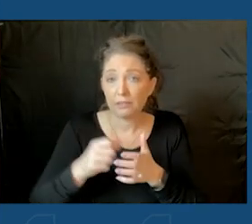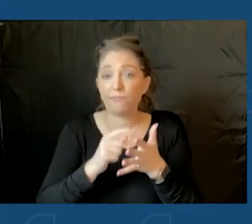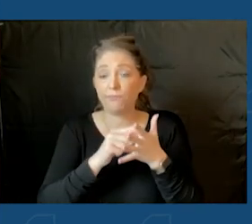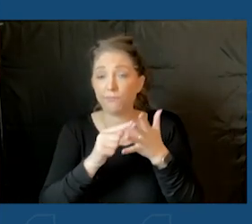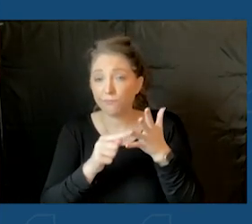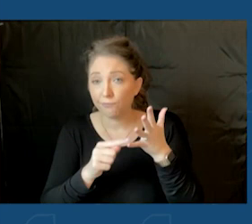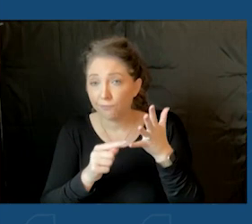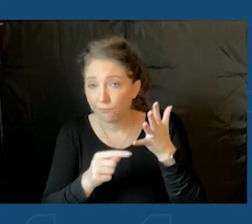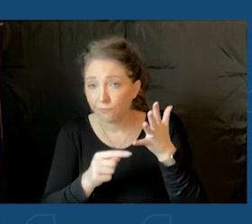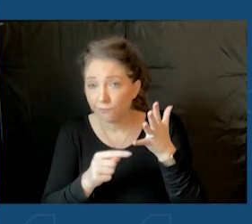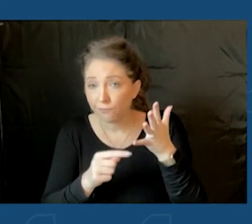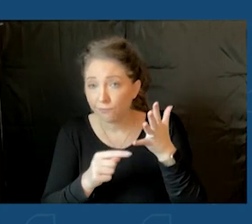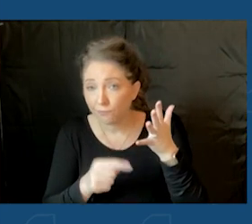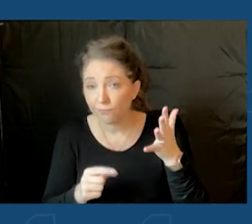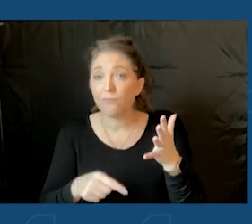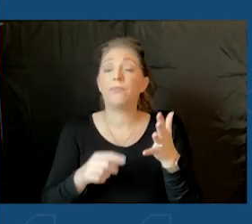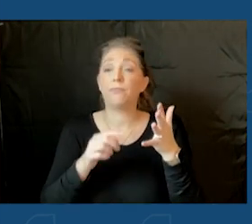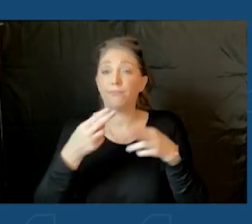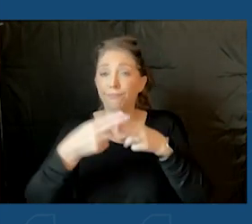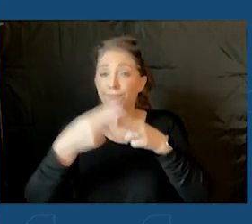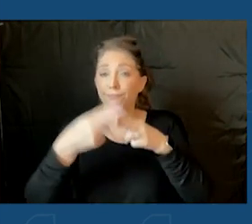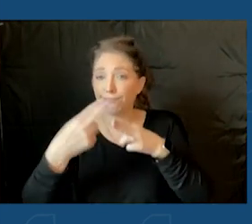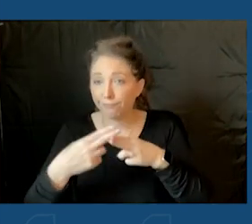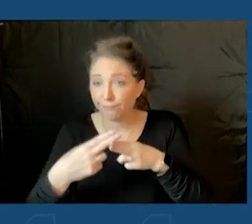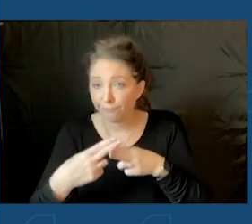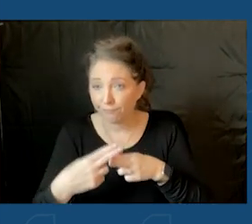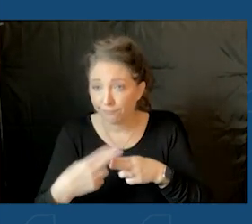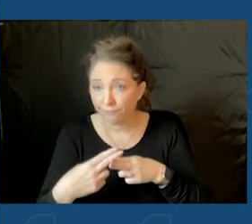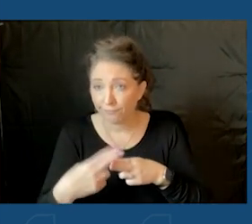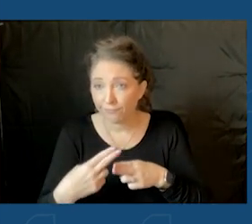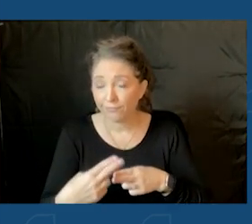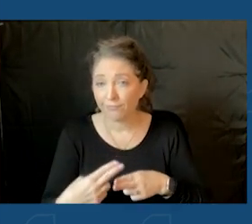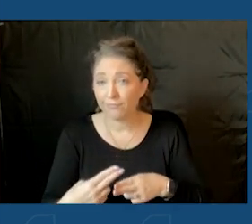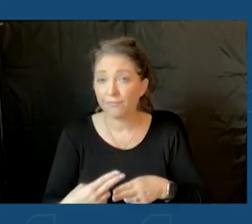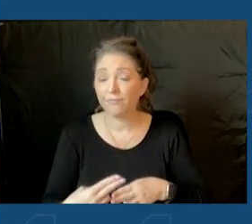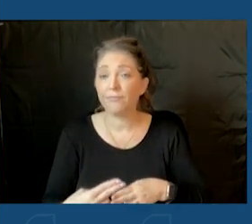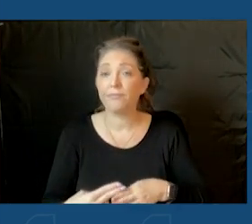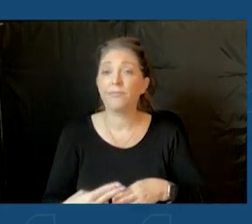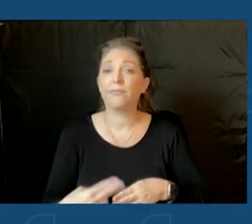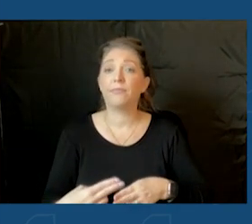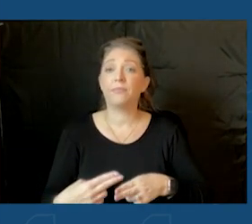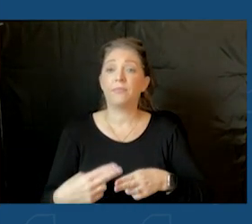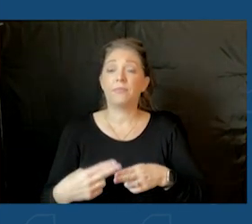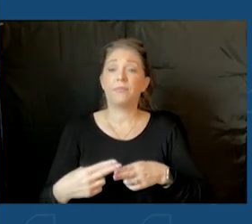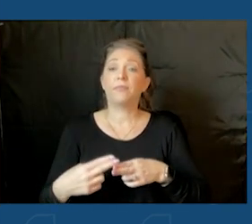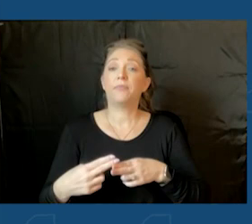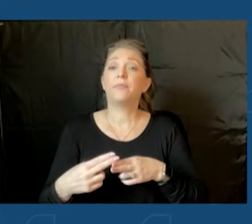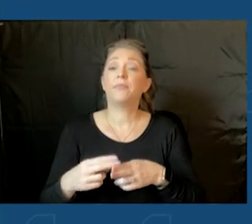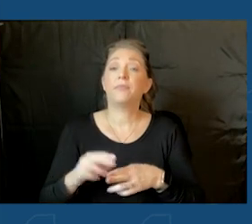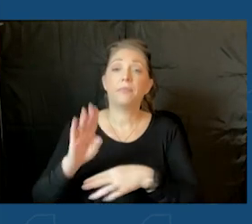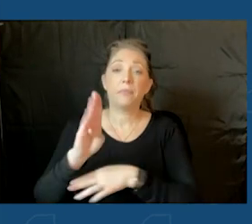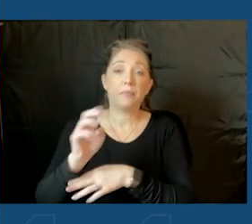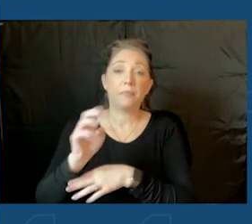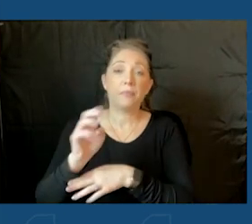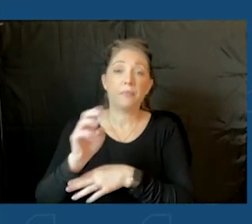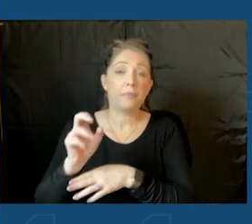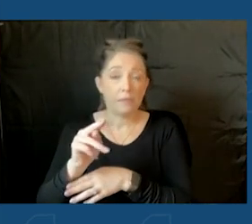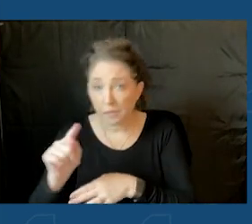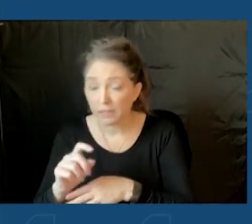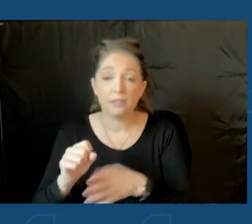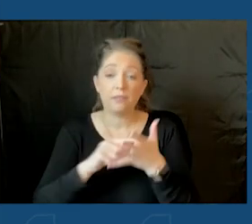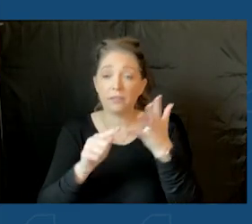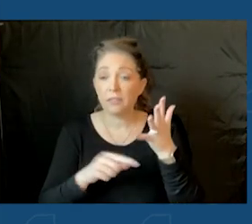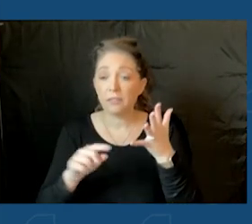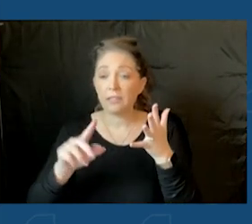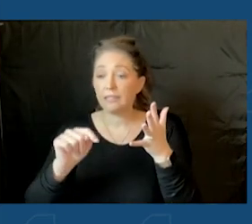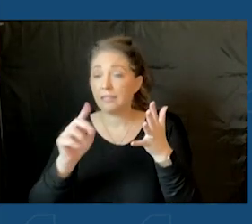Everett, Terry Rizzuto, Susan Warner Dooley, Jessica Forsh, Hirsch Parekh, Carol Bennett, and Suzette Bather Taylor,